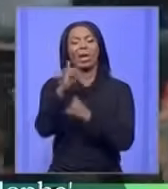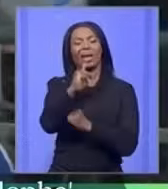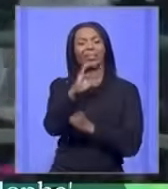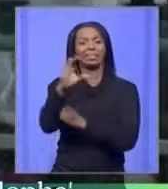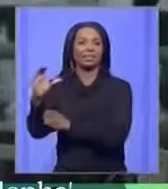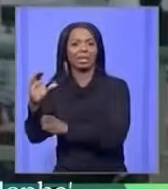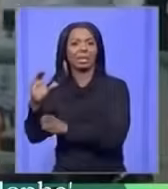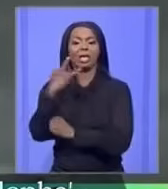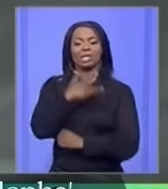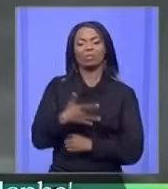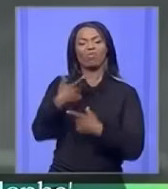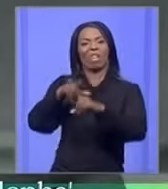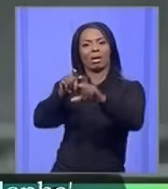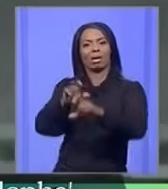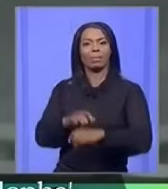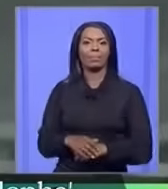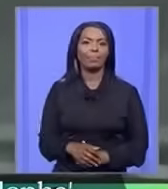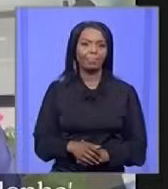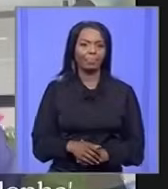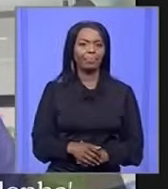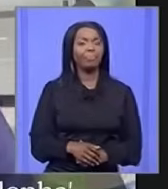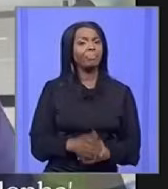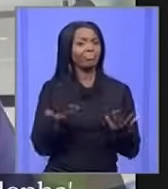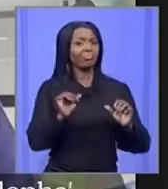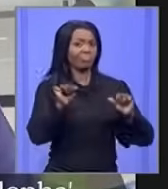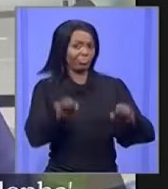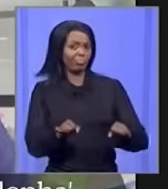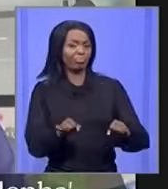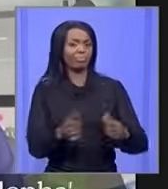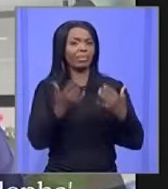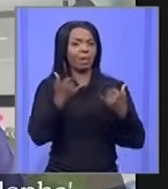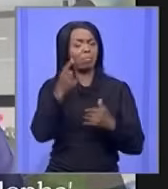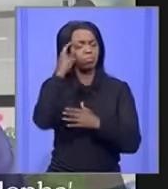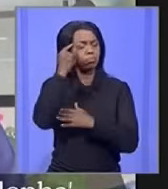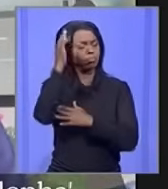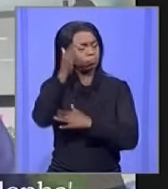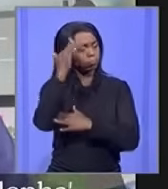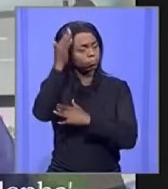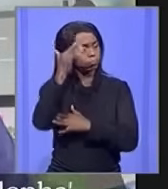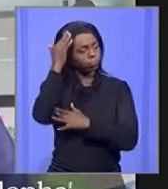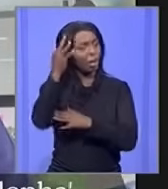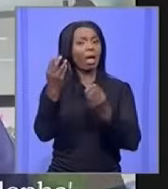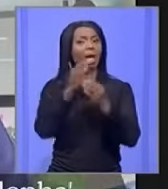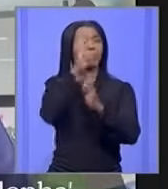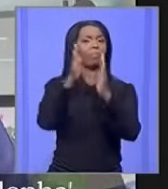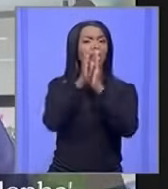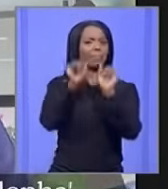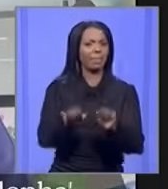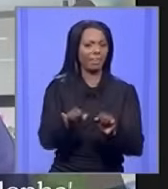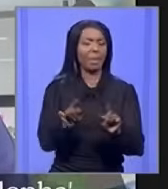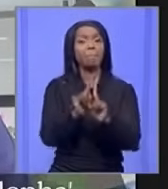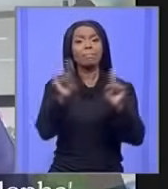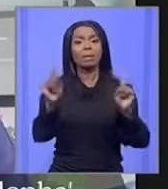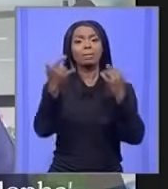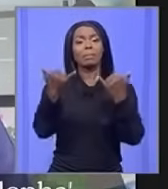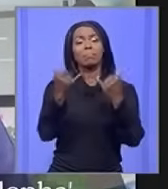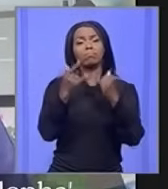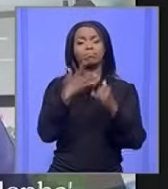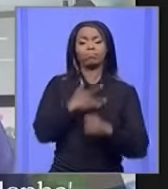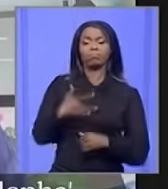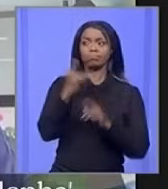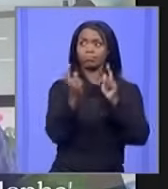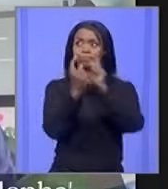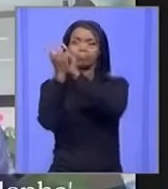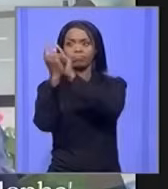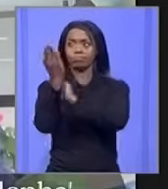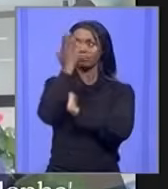ICC Champions League. Absolutely. I mean, we will have to consider everything, but you know, the Champions Trophy dates are still not